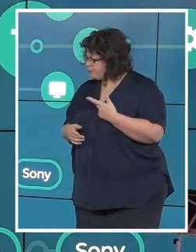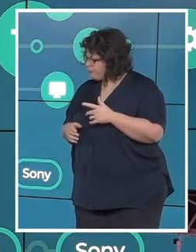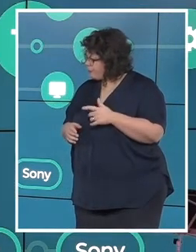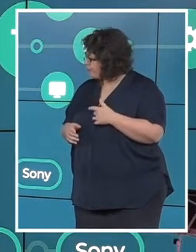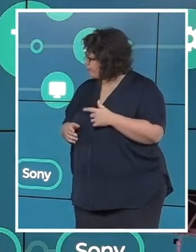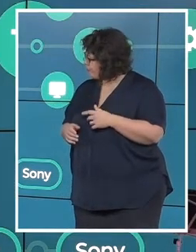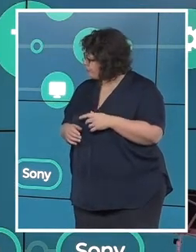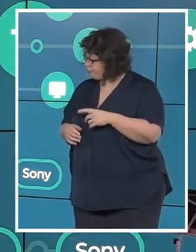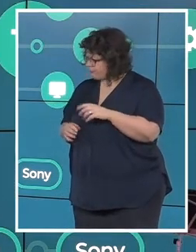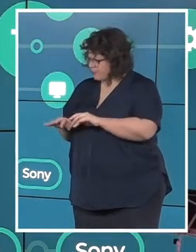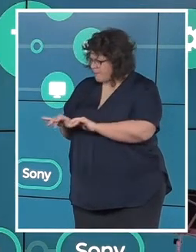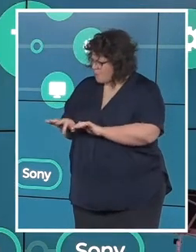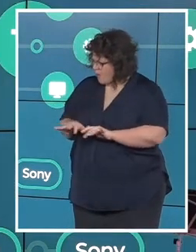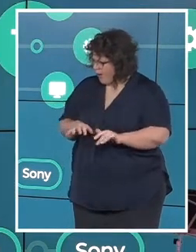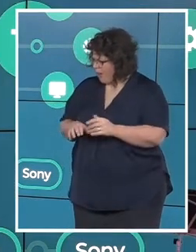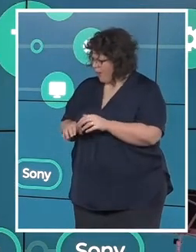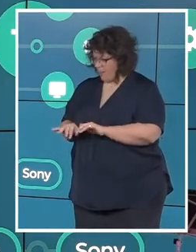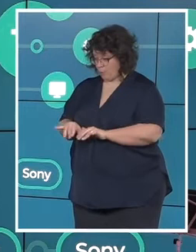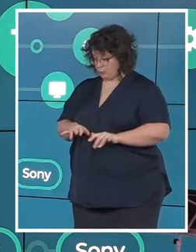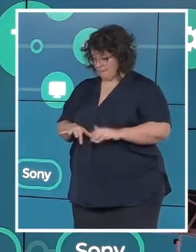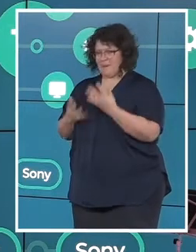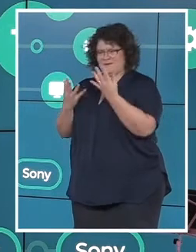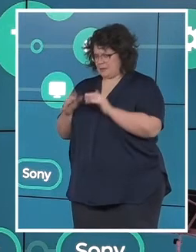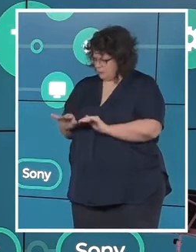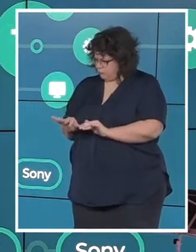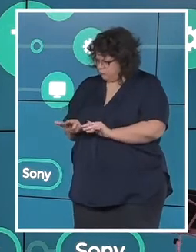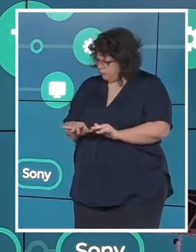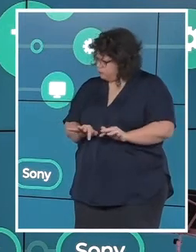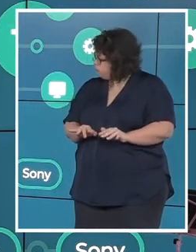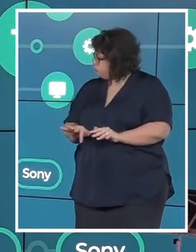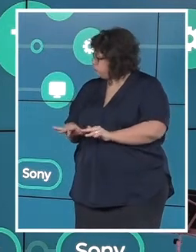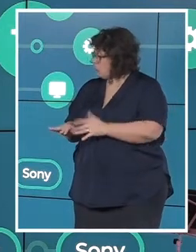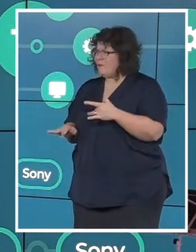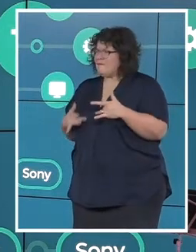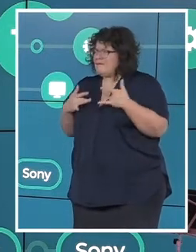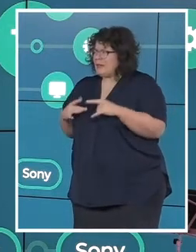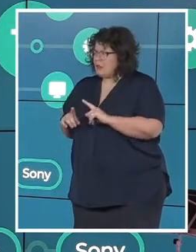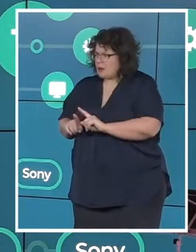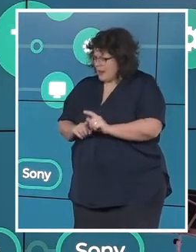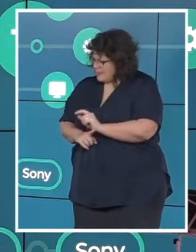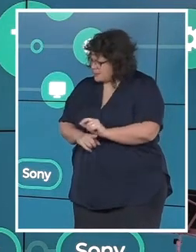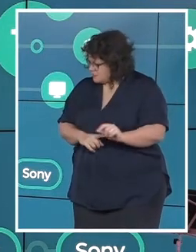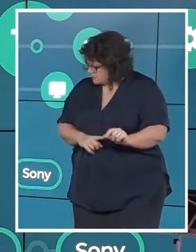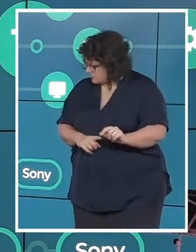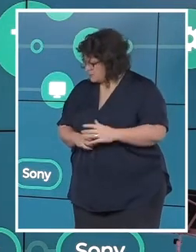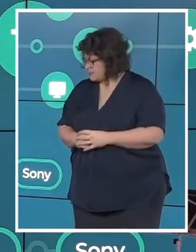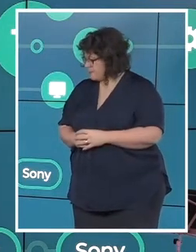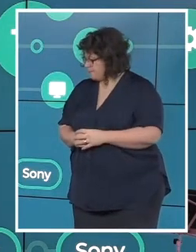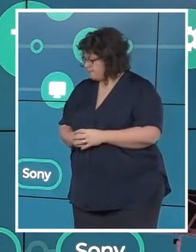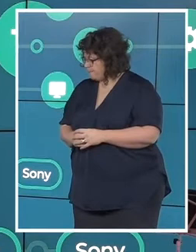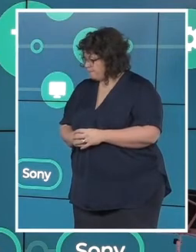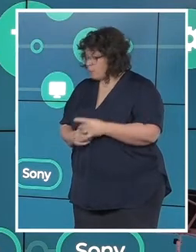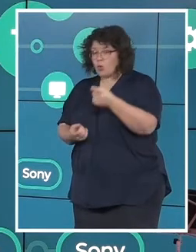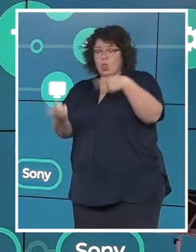to feel the letters. Those of you who know Assistive Technology, this is a Braille Note Apex. And when I